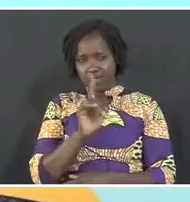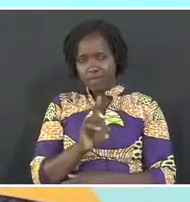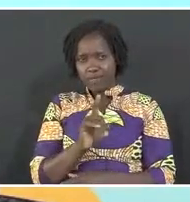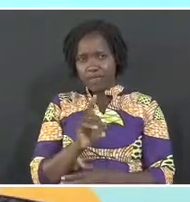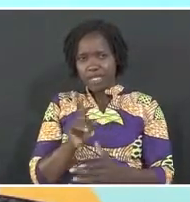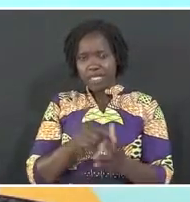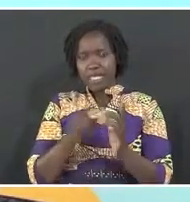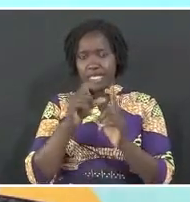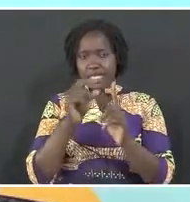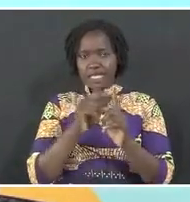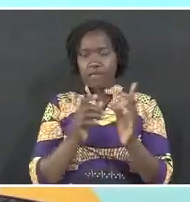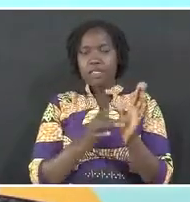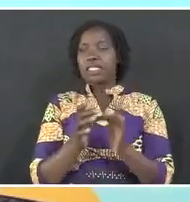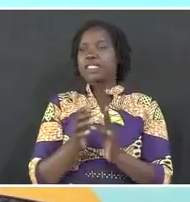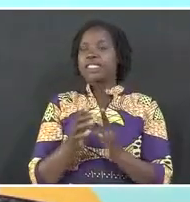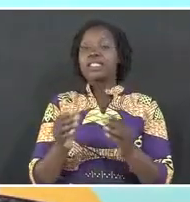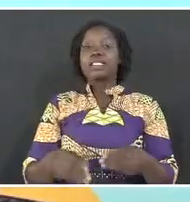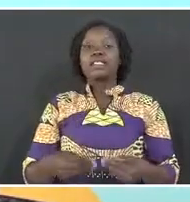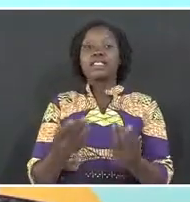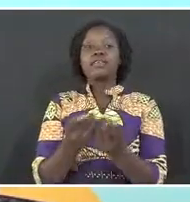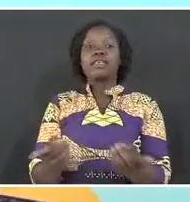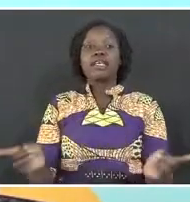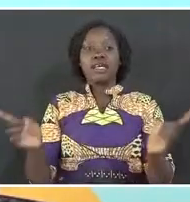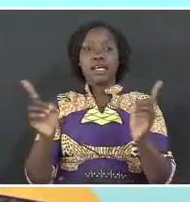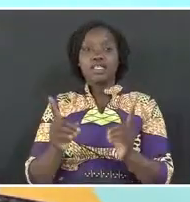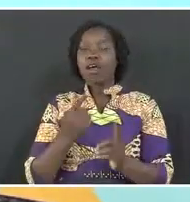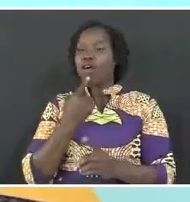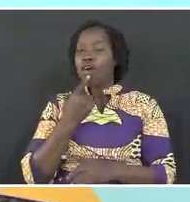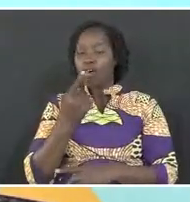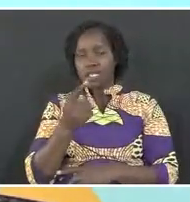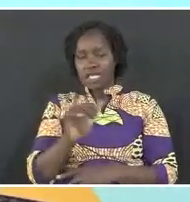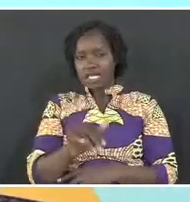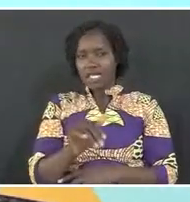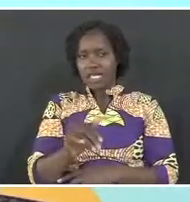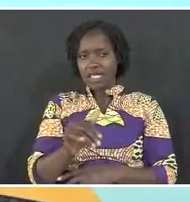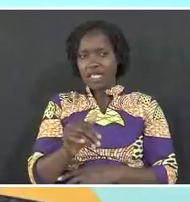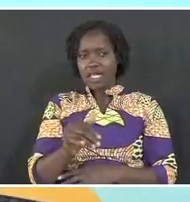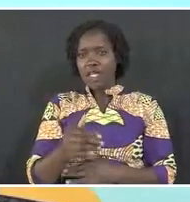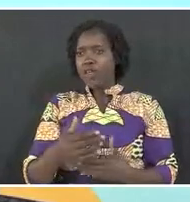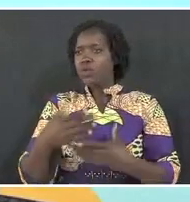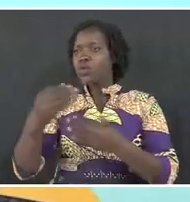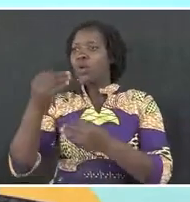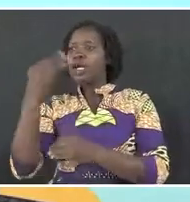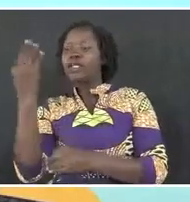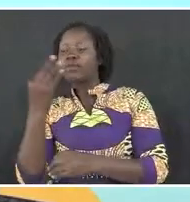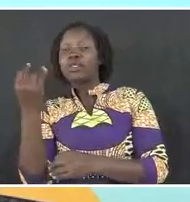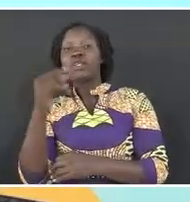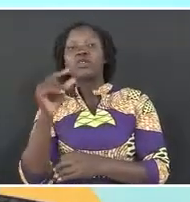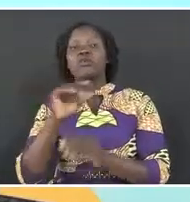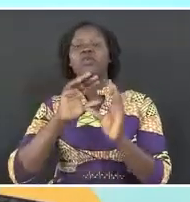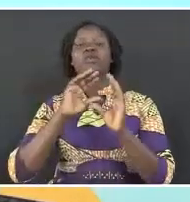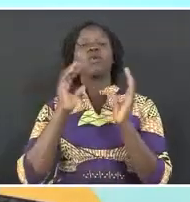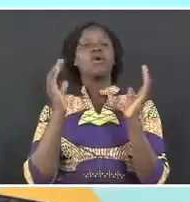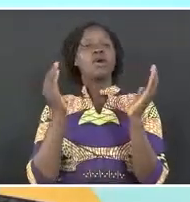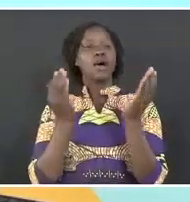The scripture, Jesus has given us orders that we go and preach the gospel to the whole